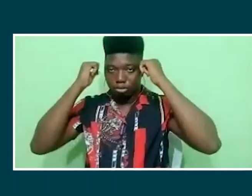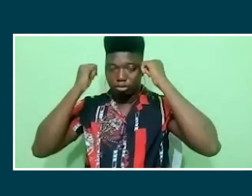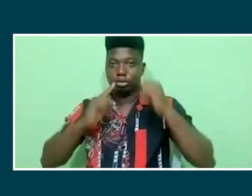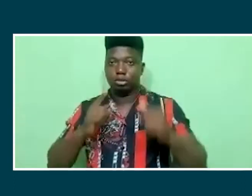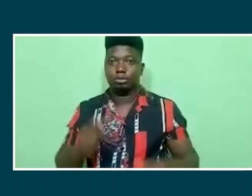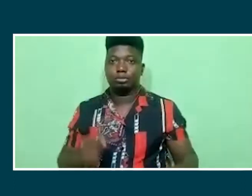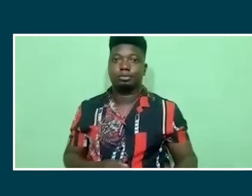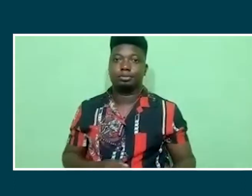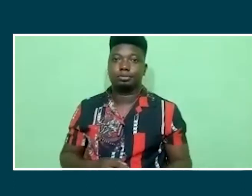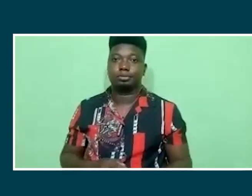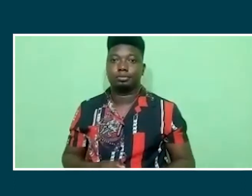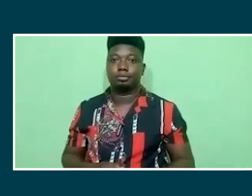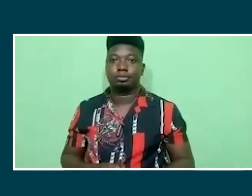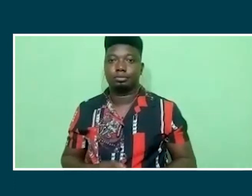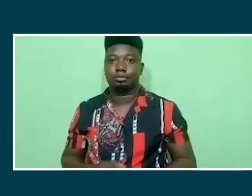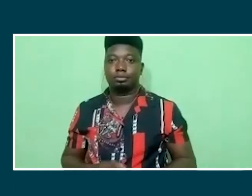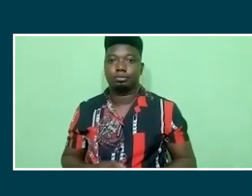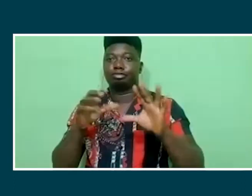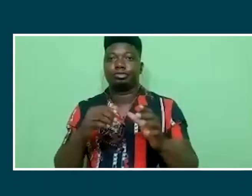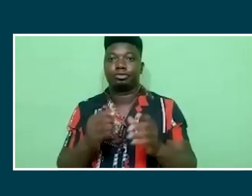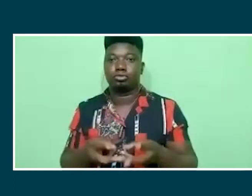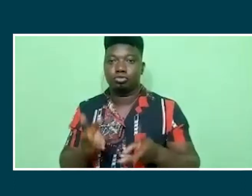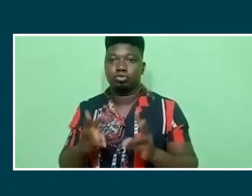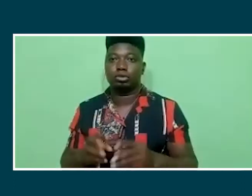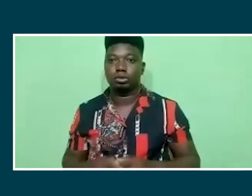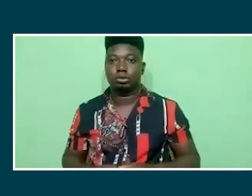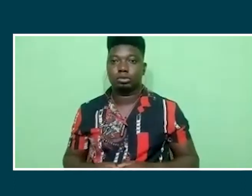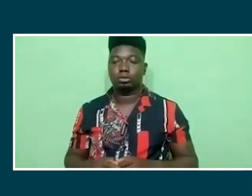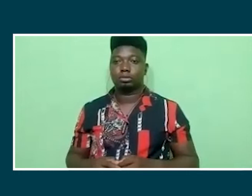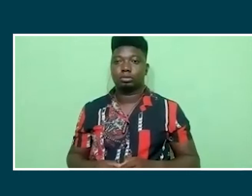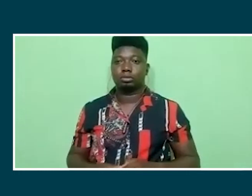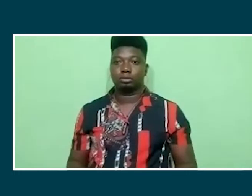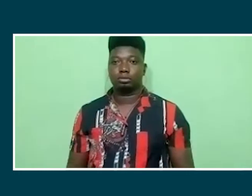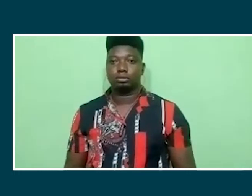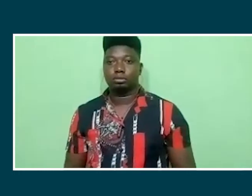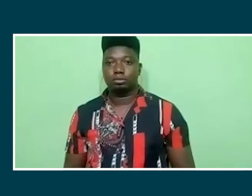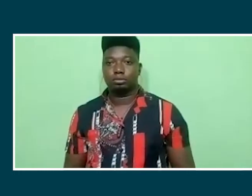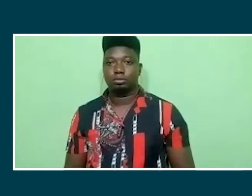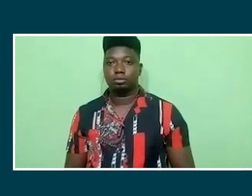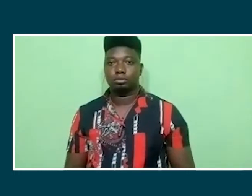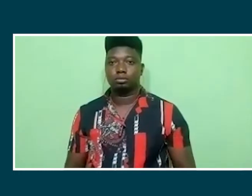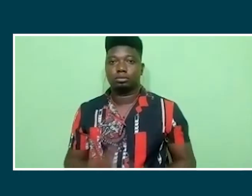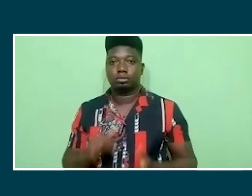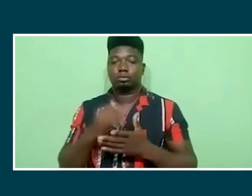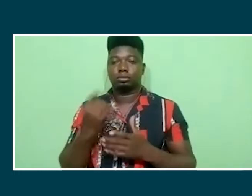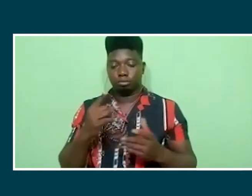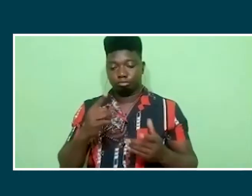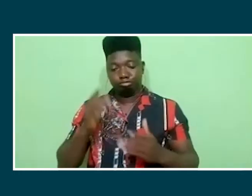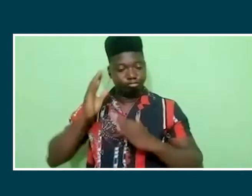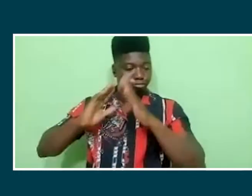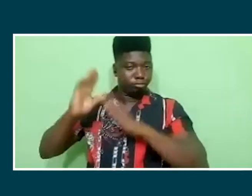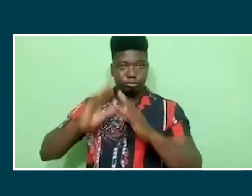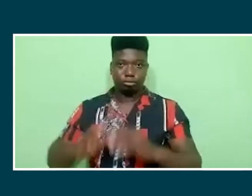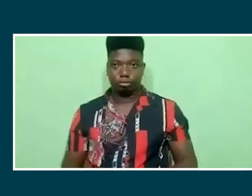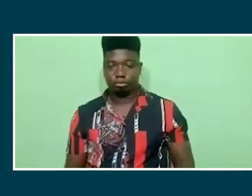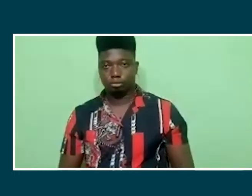ways mine never did. Like I'm in my mid-30s now, so there's a whole new generation coming, and they're exploring new ways to